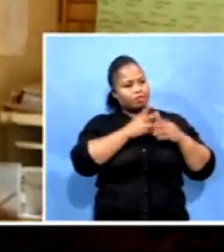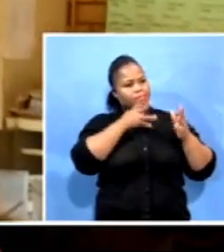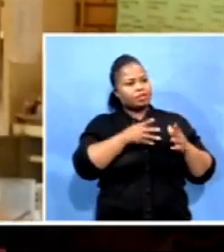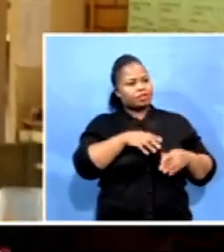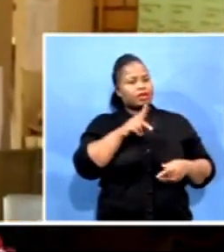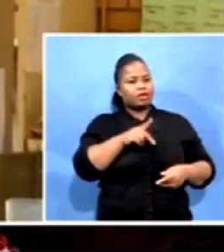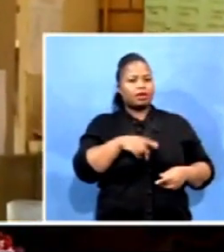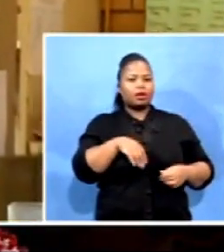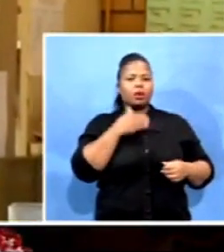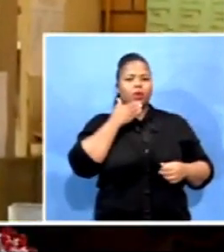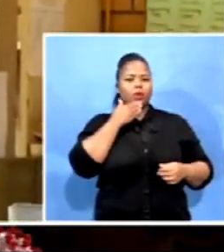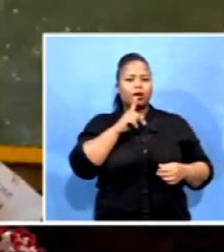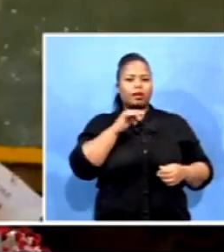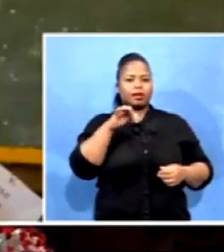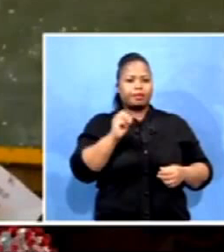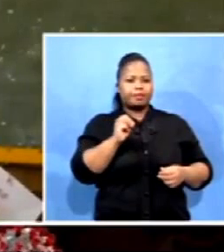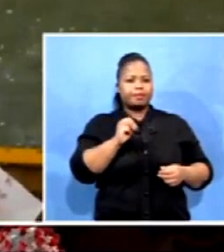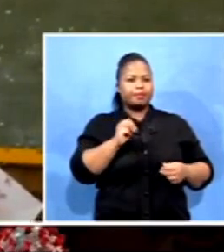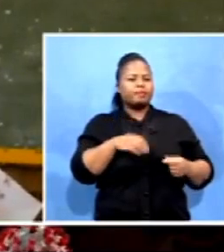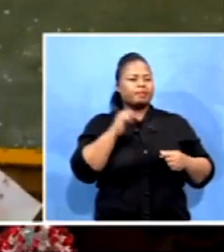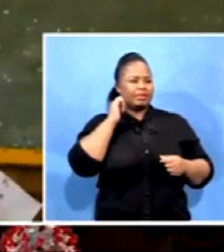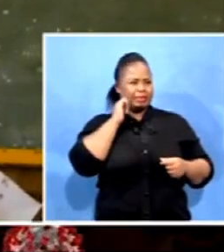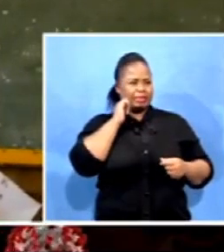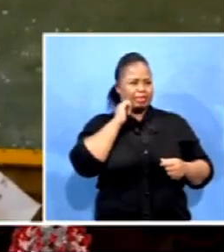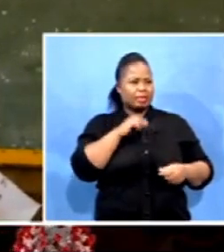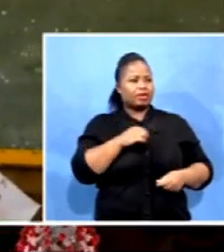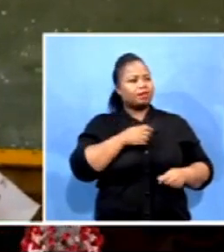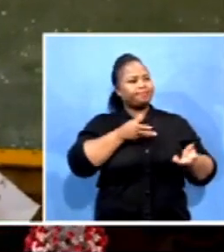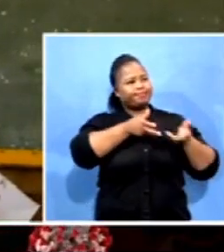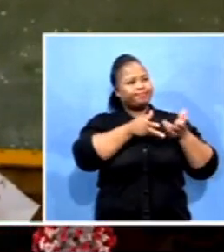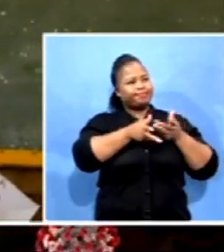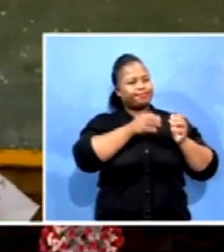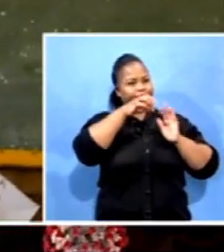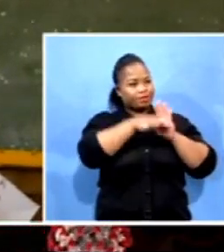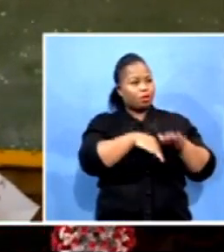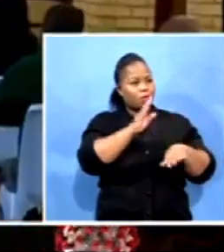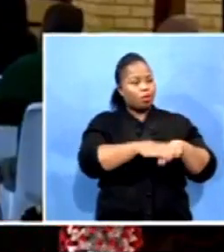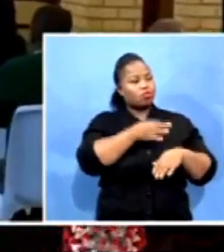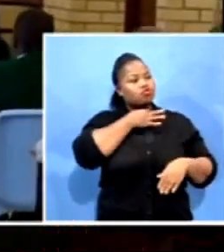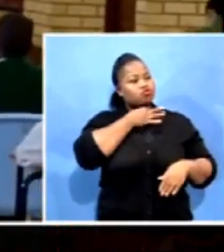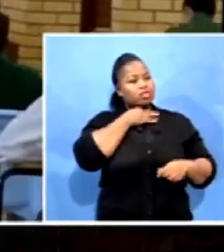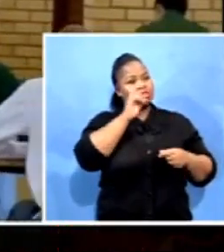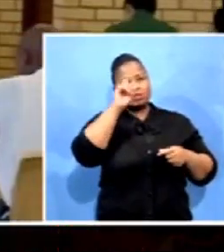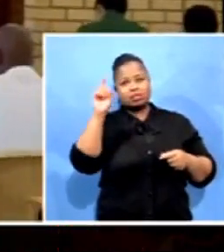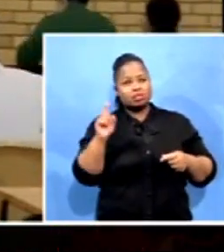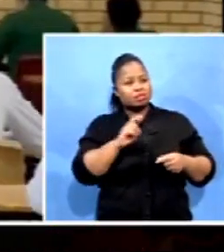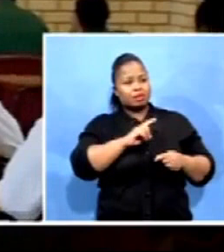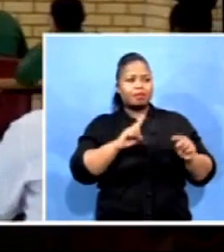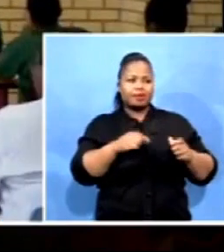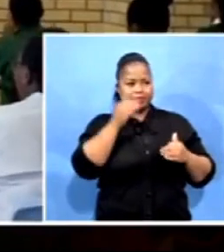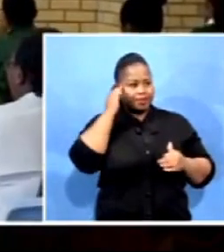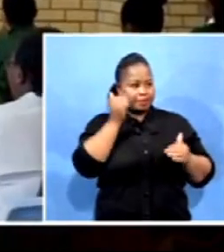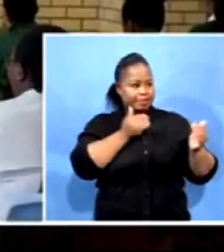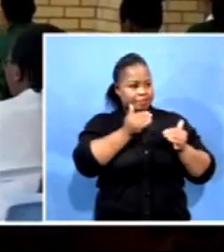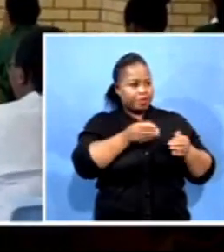talking to us about the risk, which is everywhere. So I guess the measures put in place in order to limit this risk is